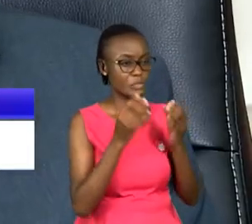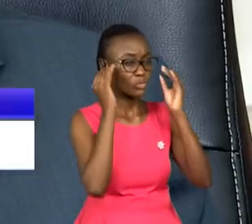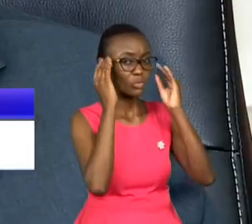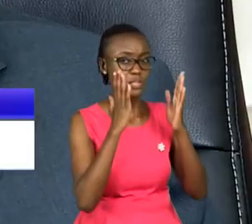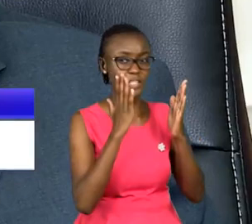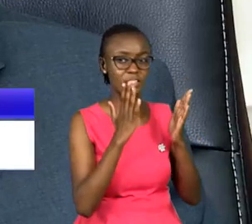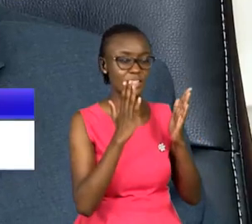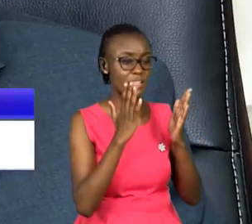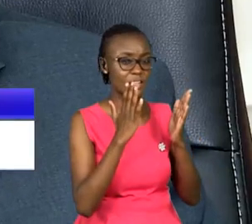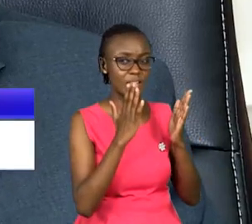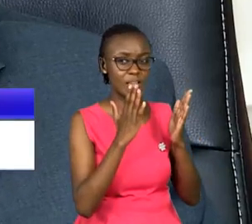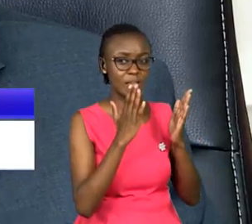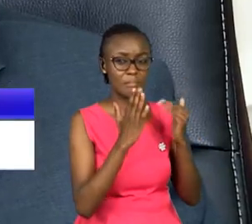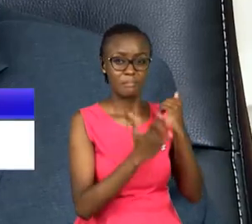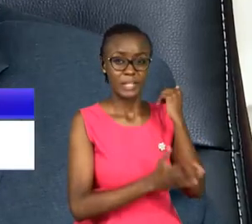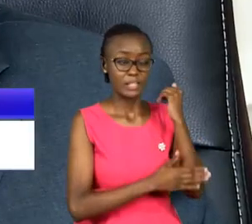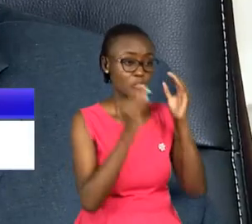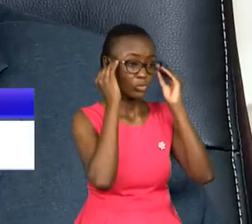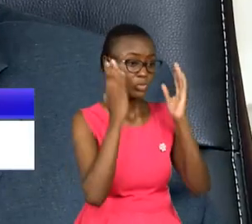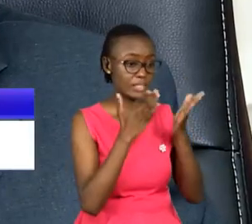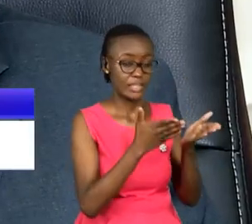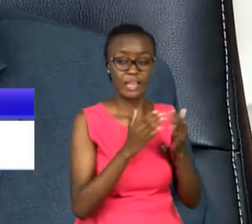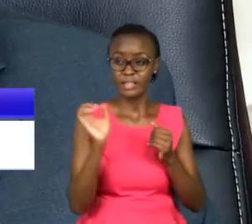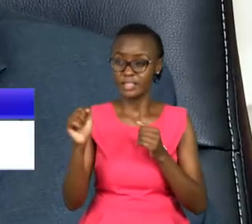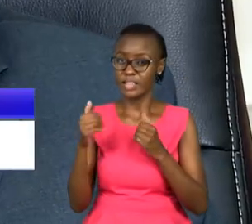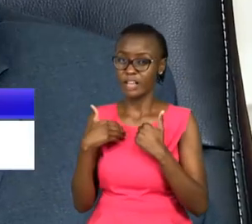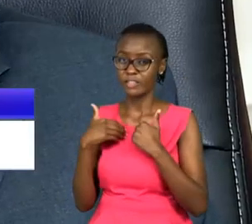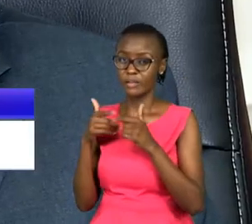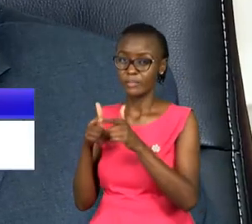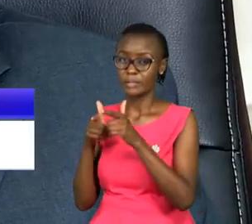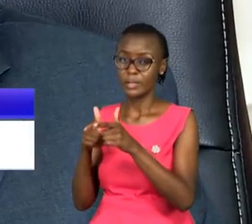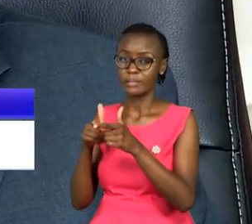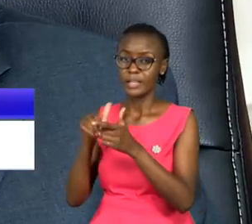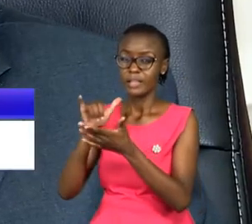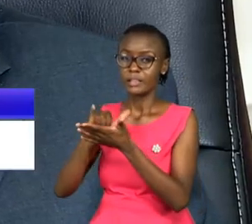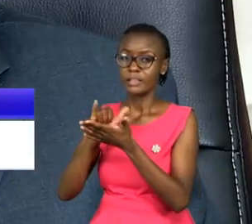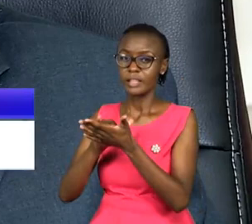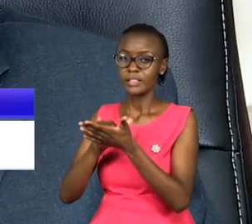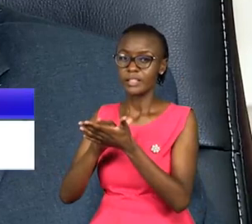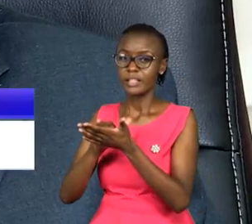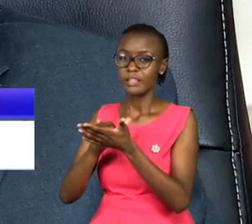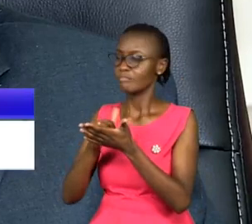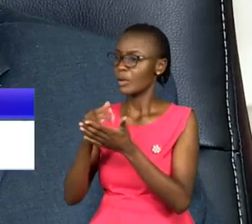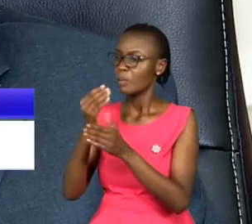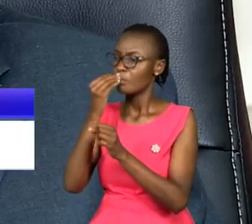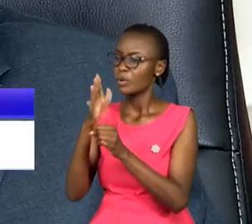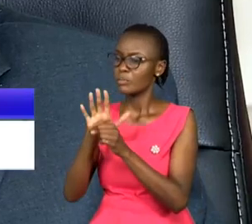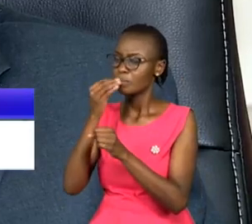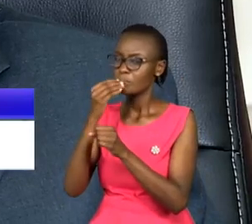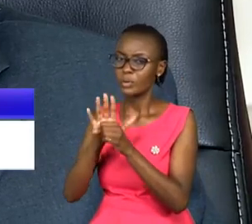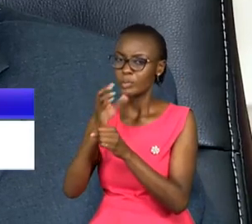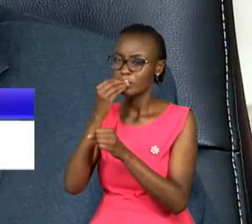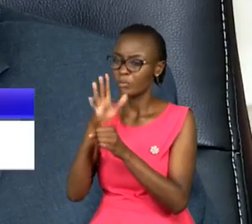of accusations by the industry that some of the graduates that are being produced by universities in the country do